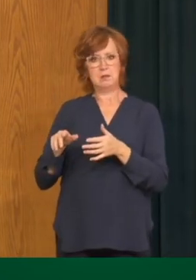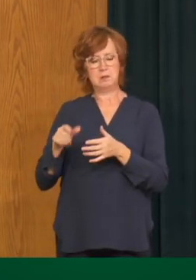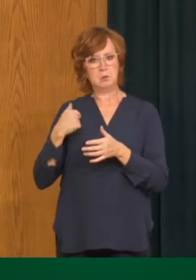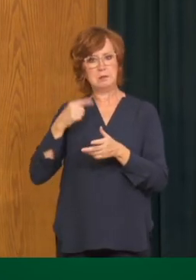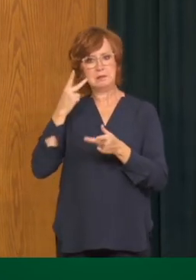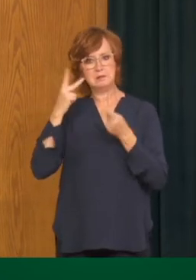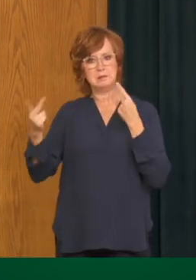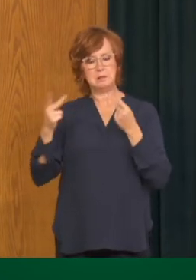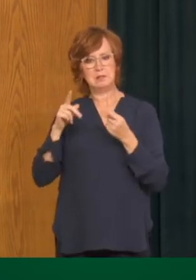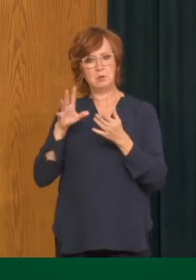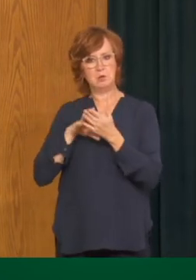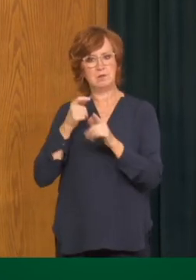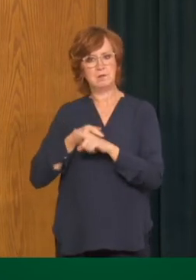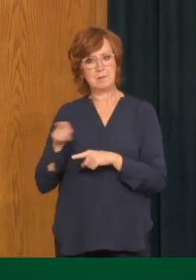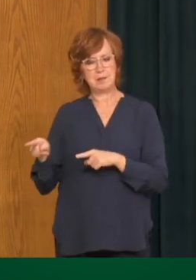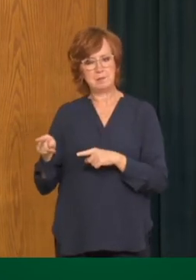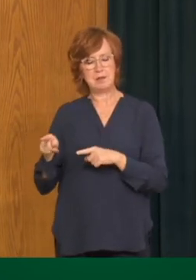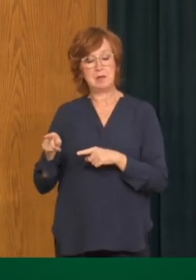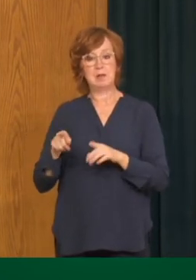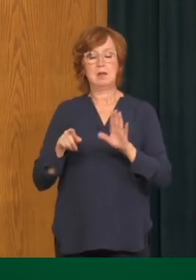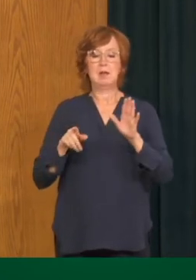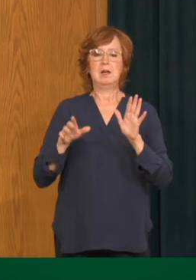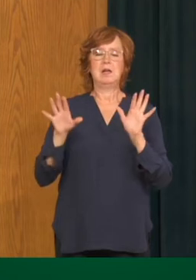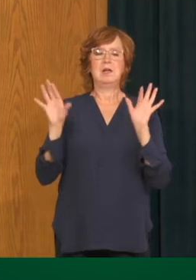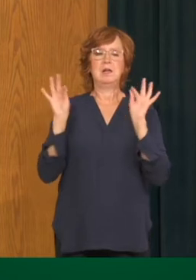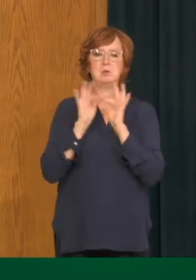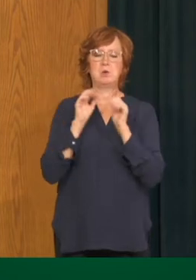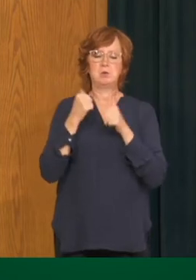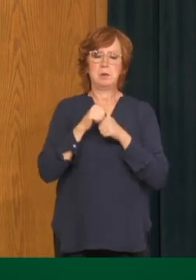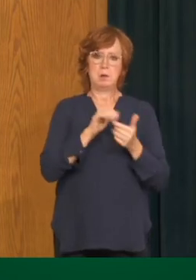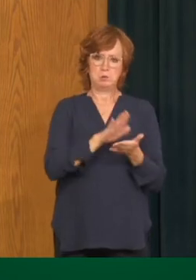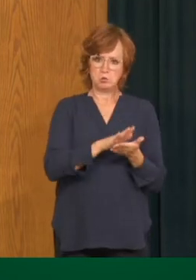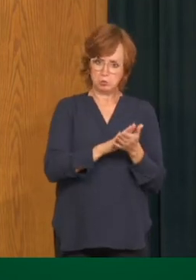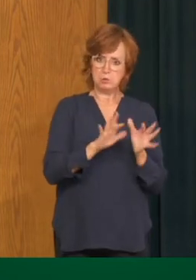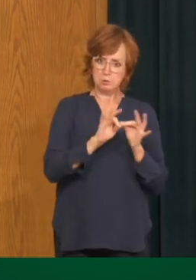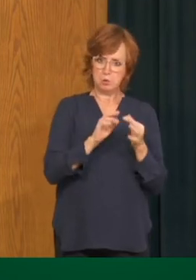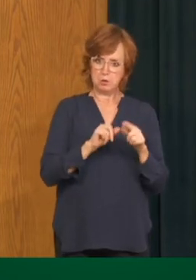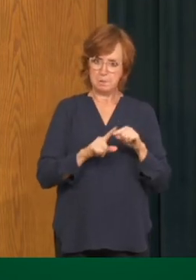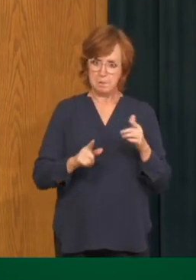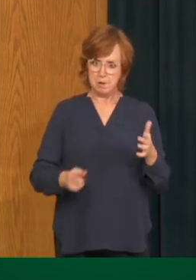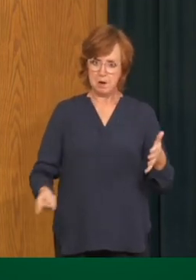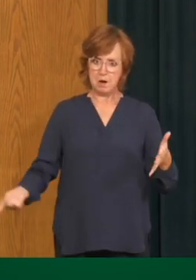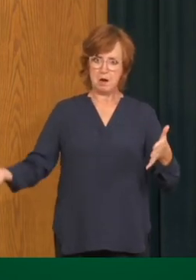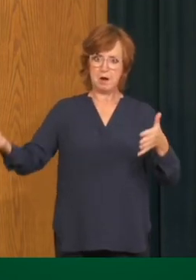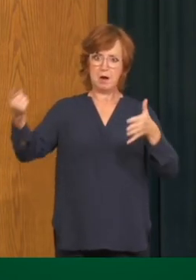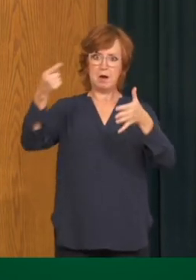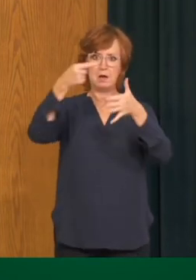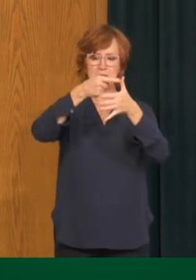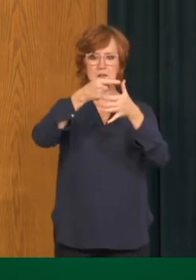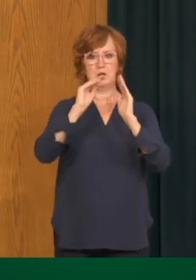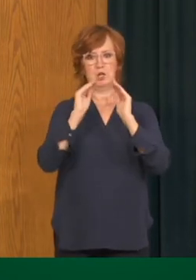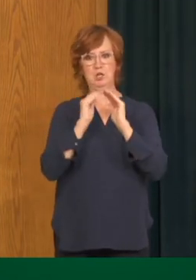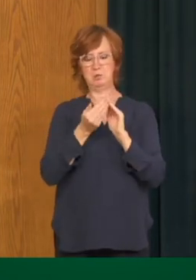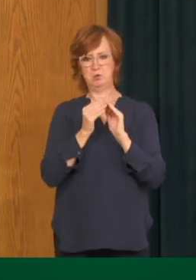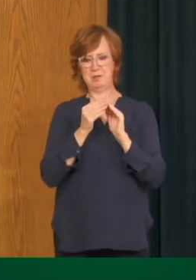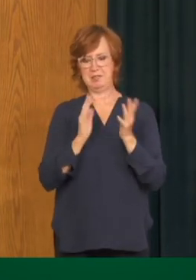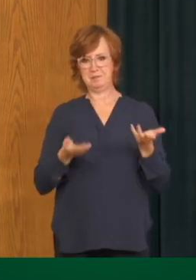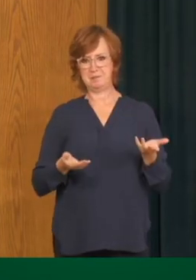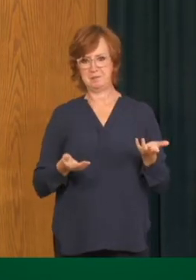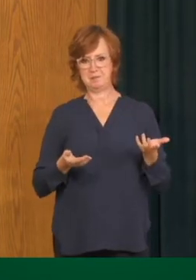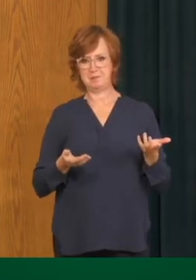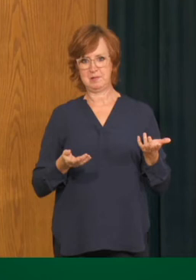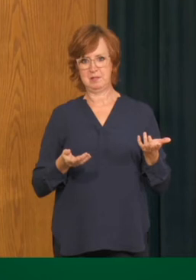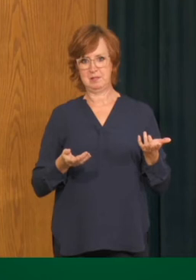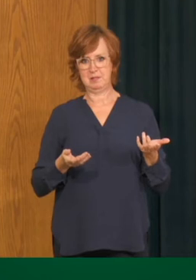community transmission. I can't emphasize that enough. Schools are a part of the community. COVID does not travel from schools